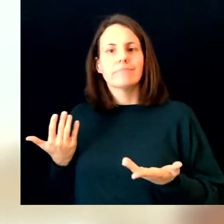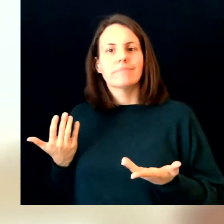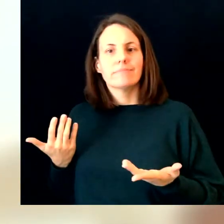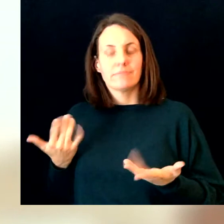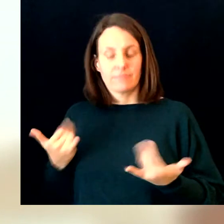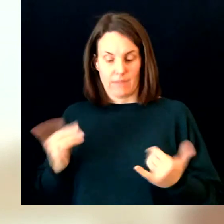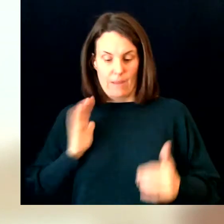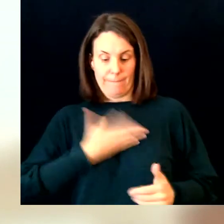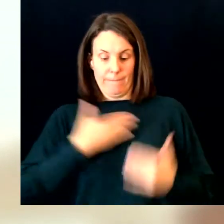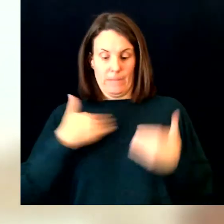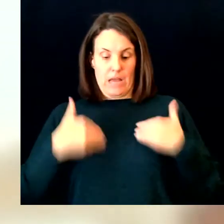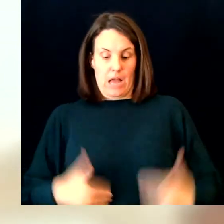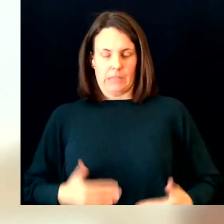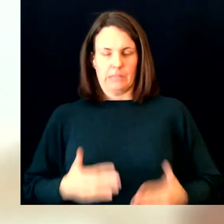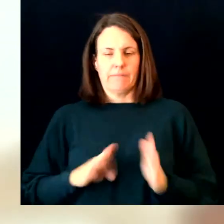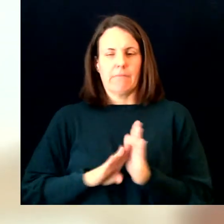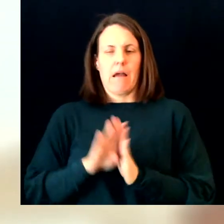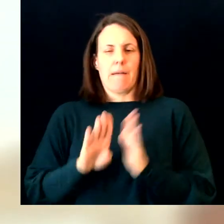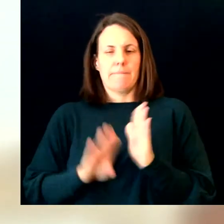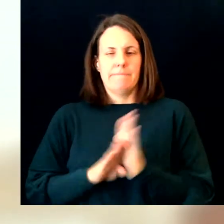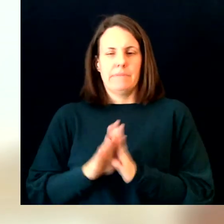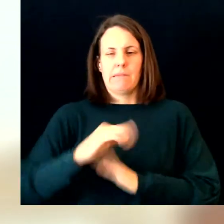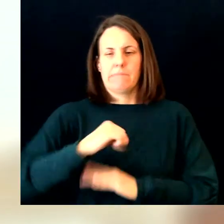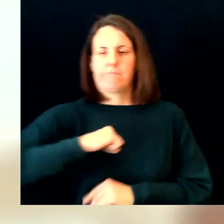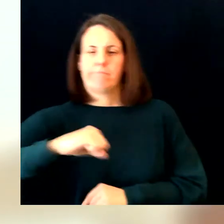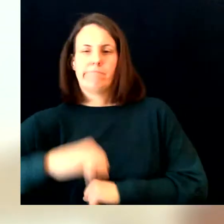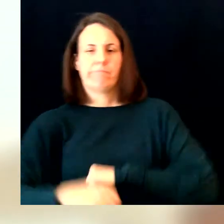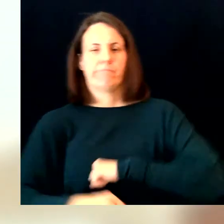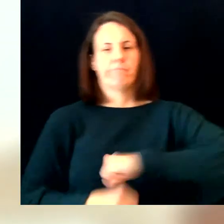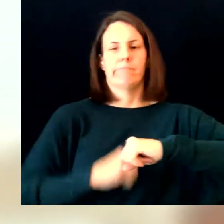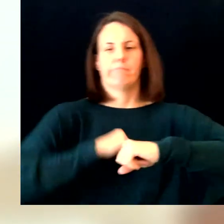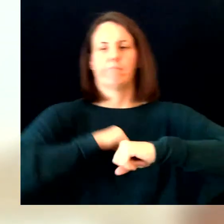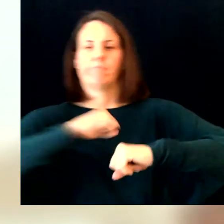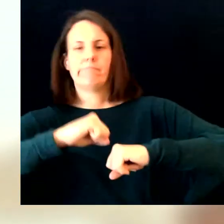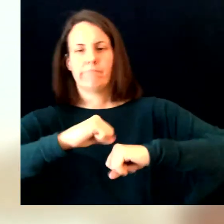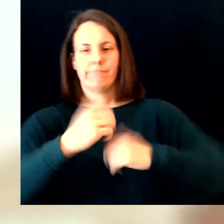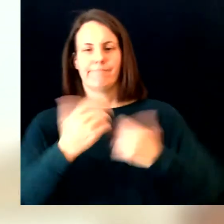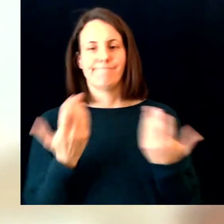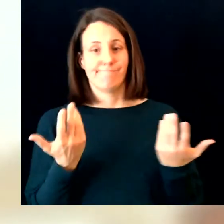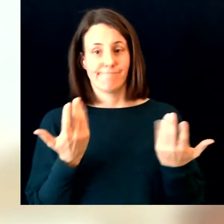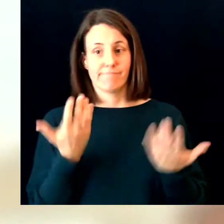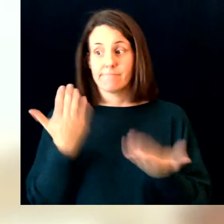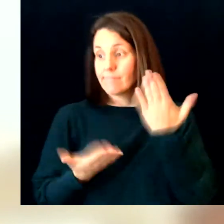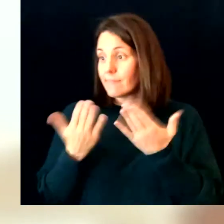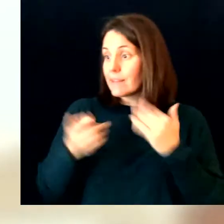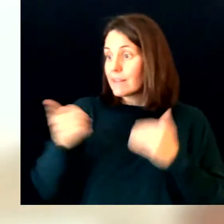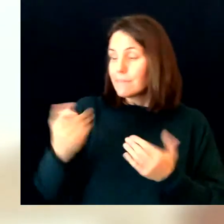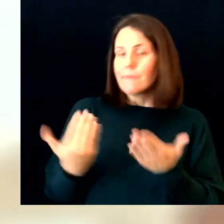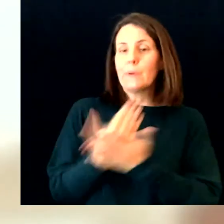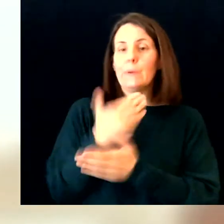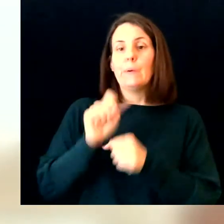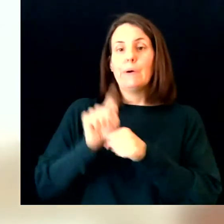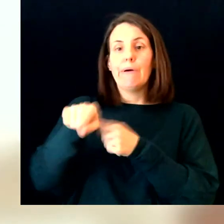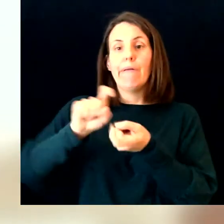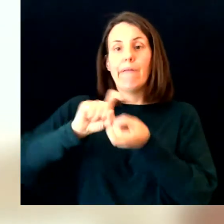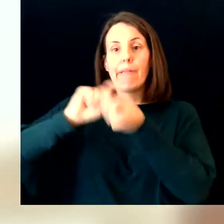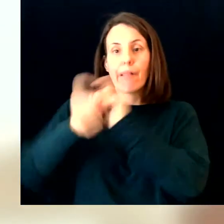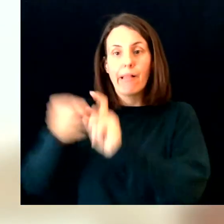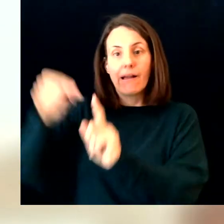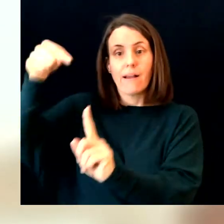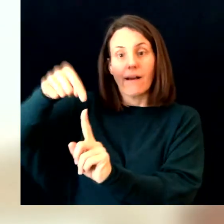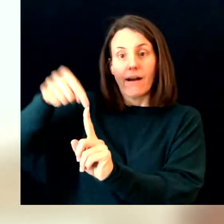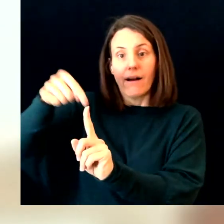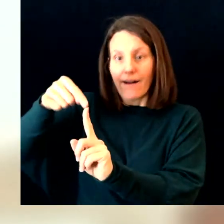the Omicron was really a surprise about how severe and quickly that took off. I think we were all expecting that we were going to